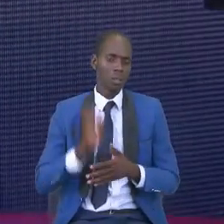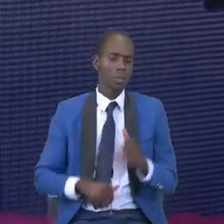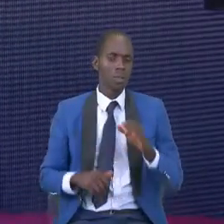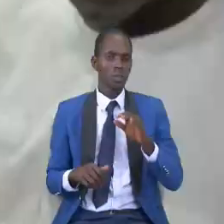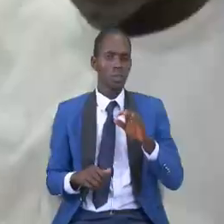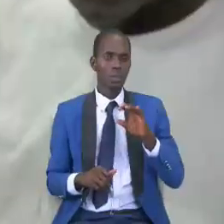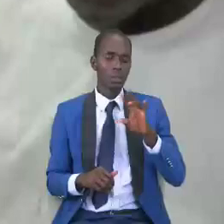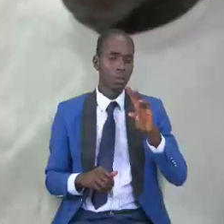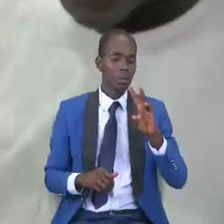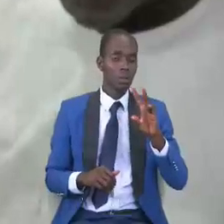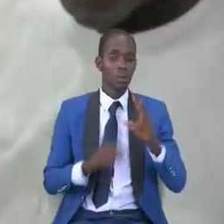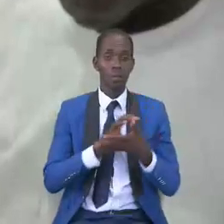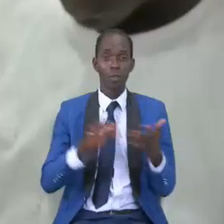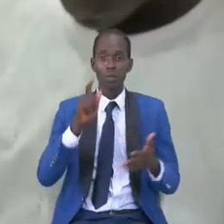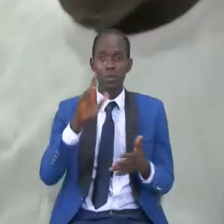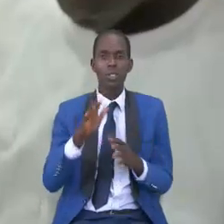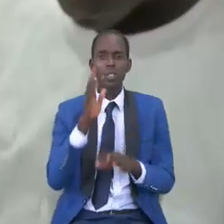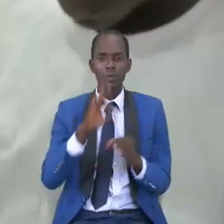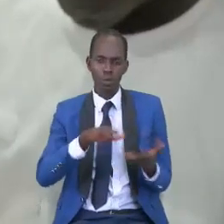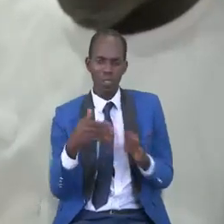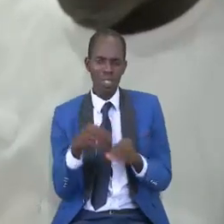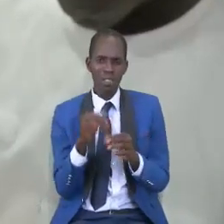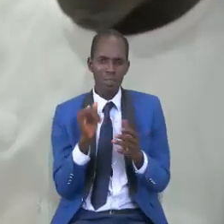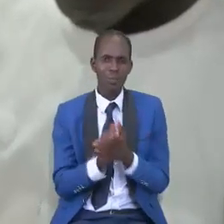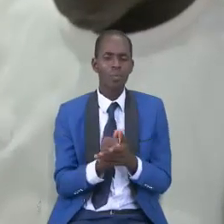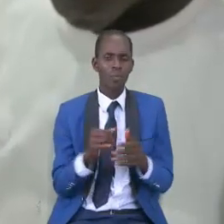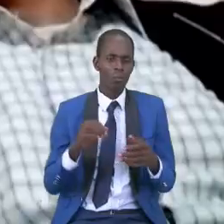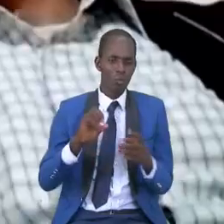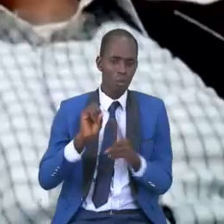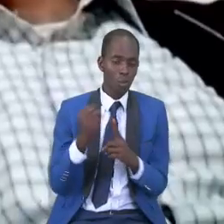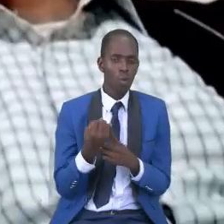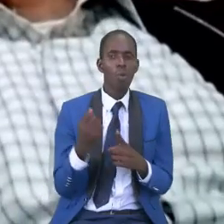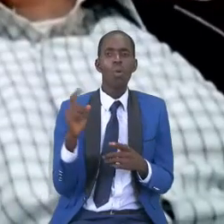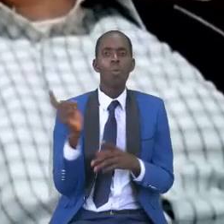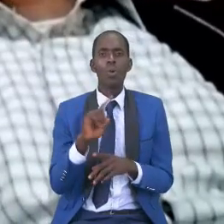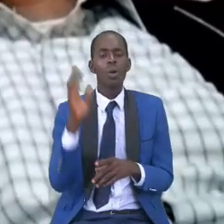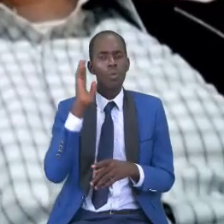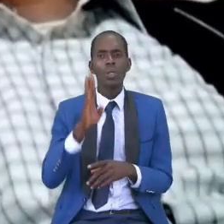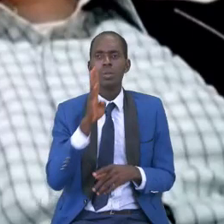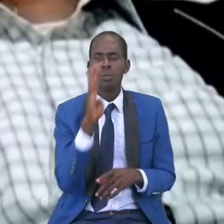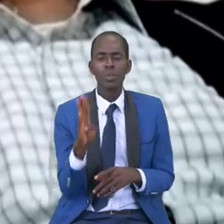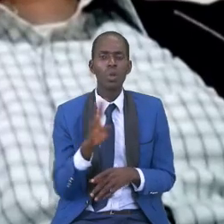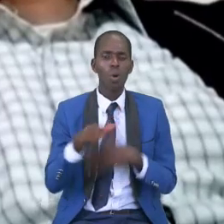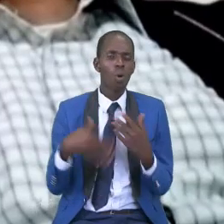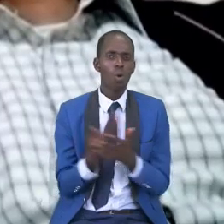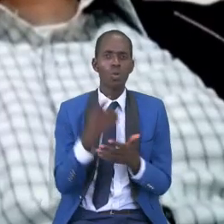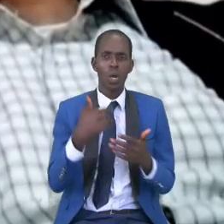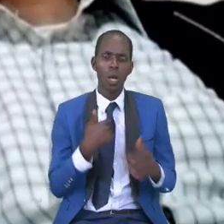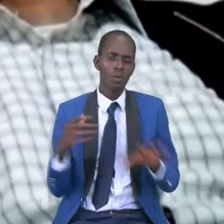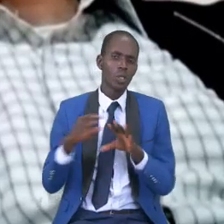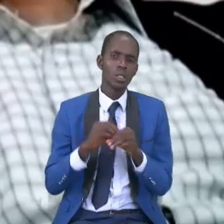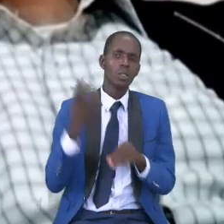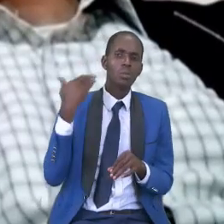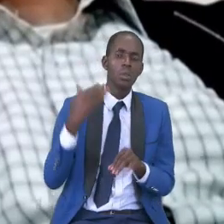condition, where will be the reward of everything you've done in the past? Jonah couldn't think about that. The soul was sleeping,